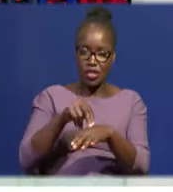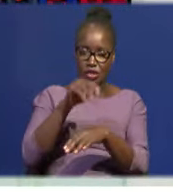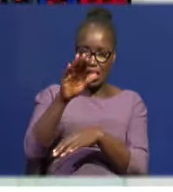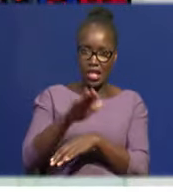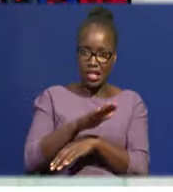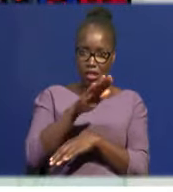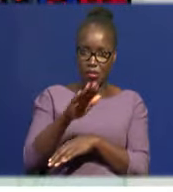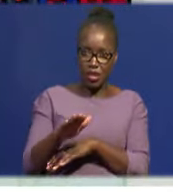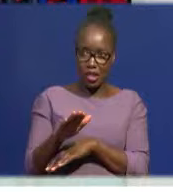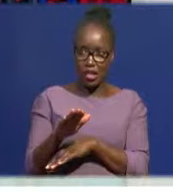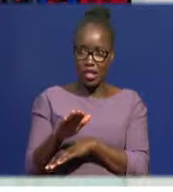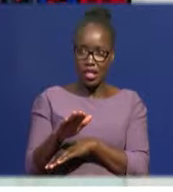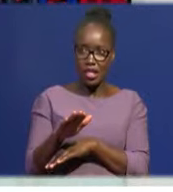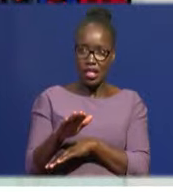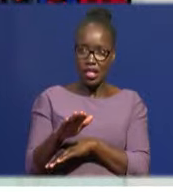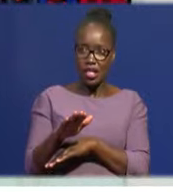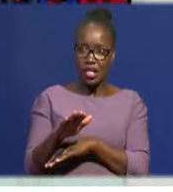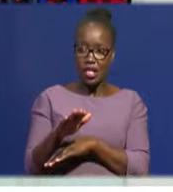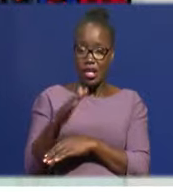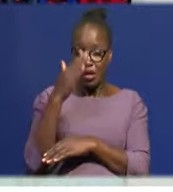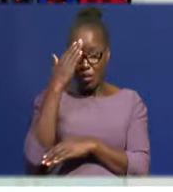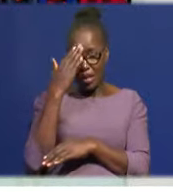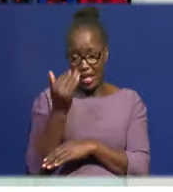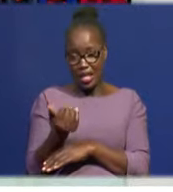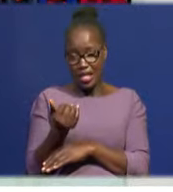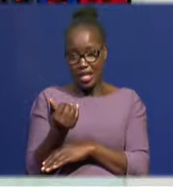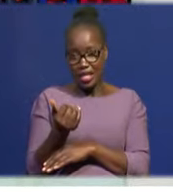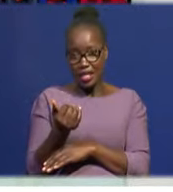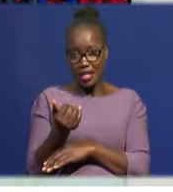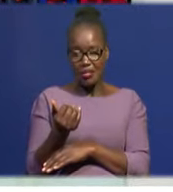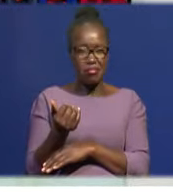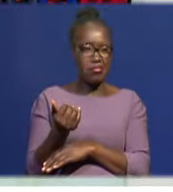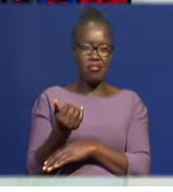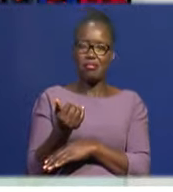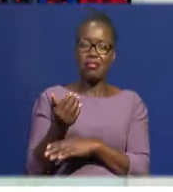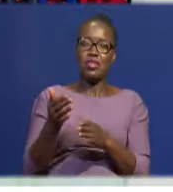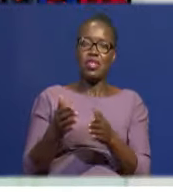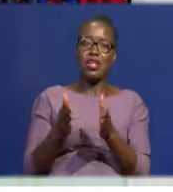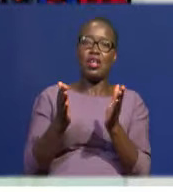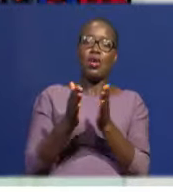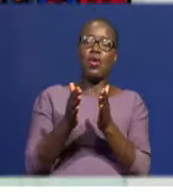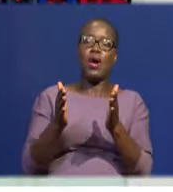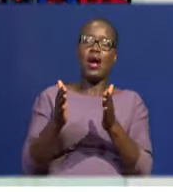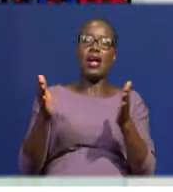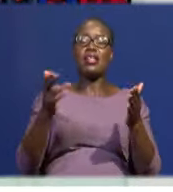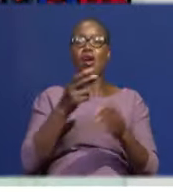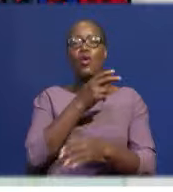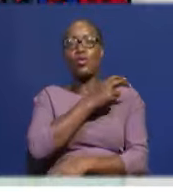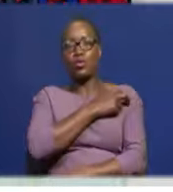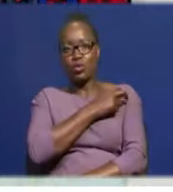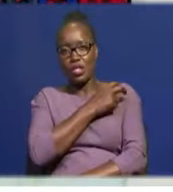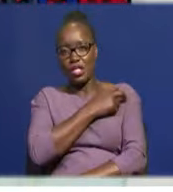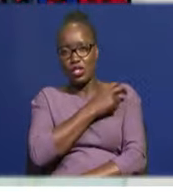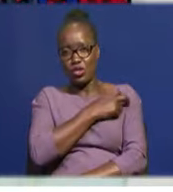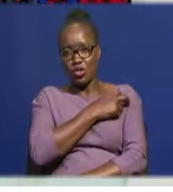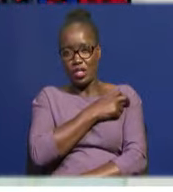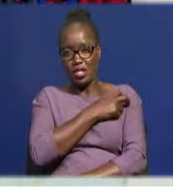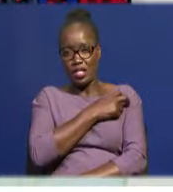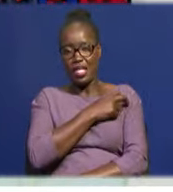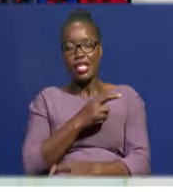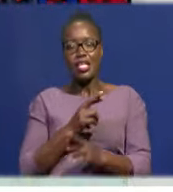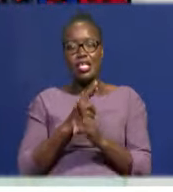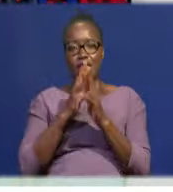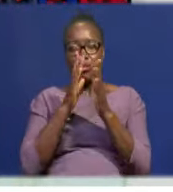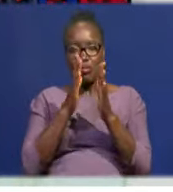Assembly, Kimani Ichung’wah, for what was termed as to allow wider consultations. Giverson Maina now